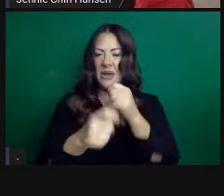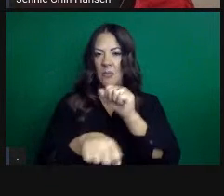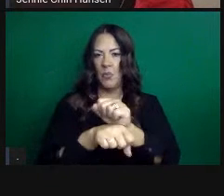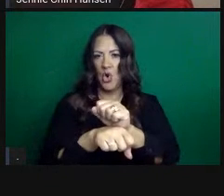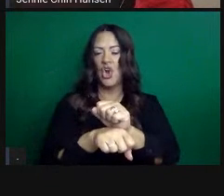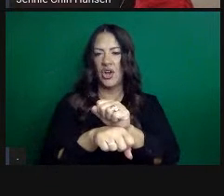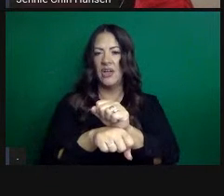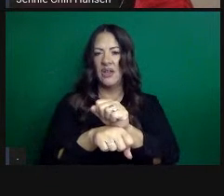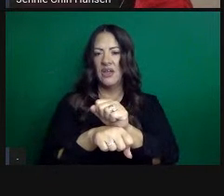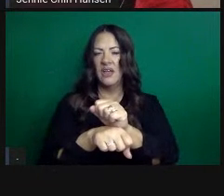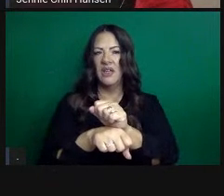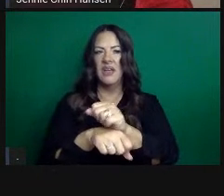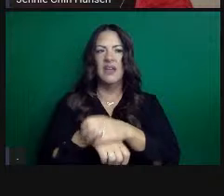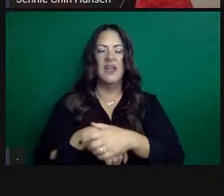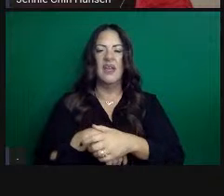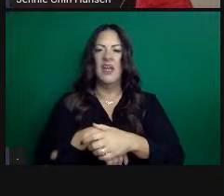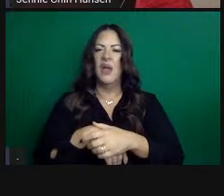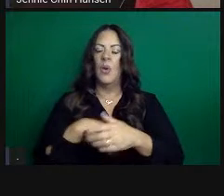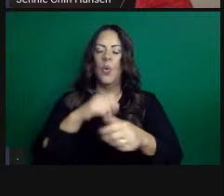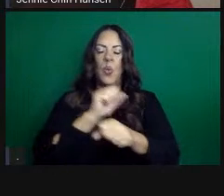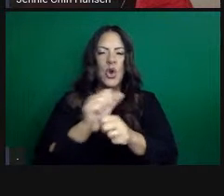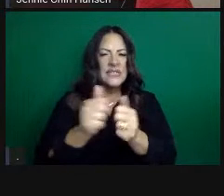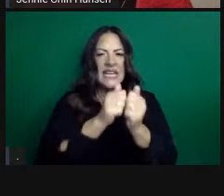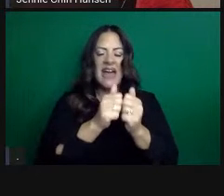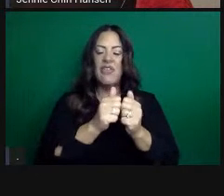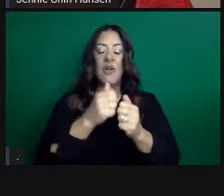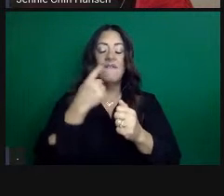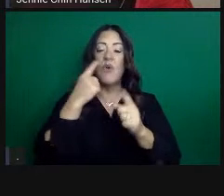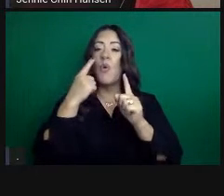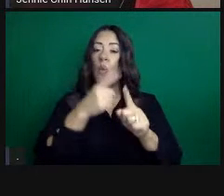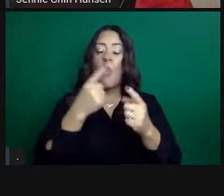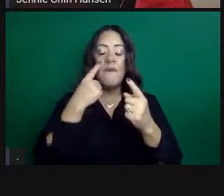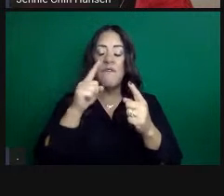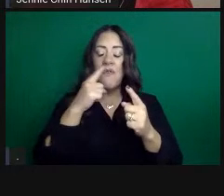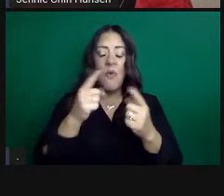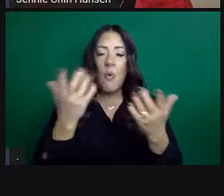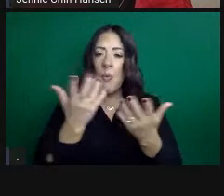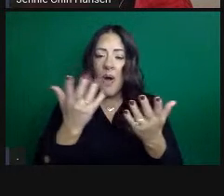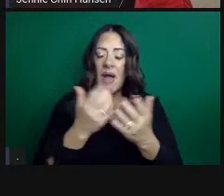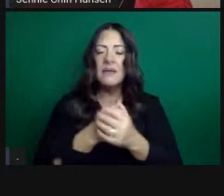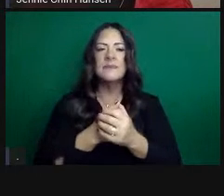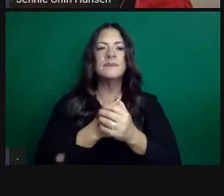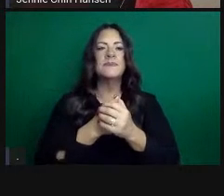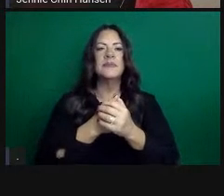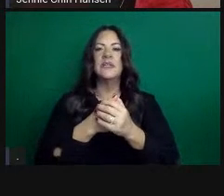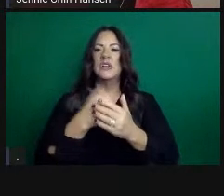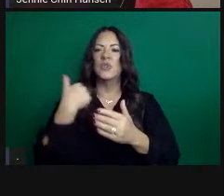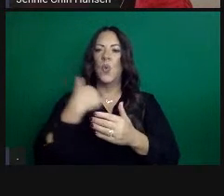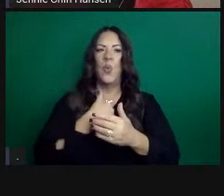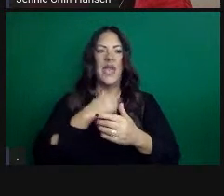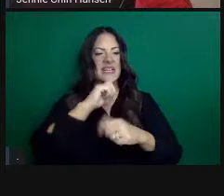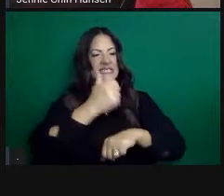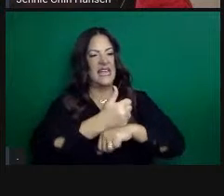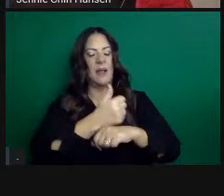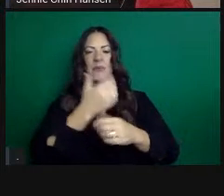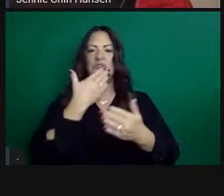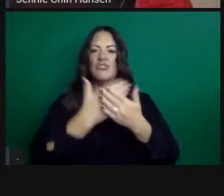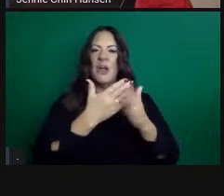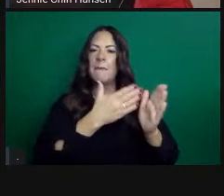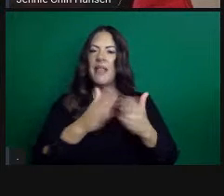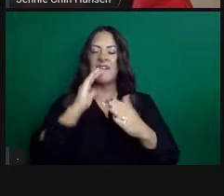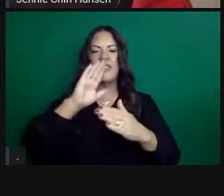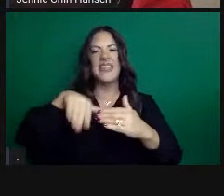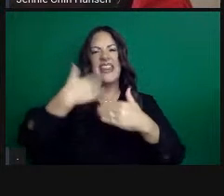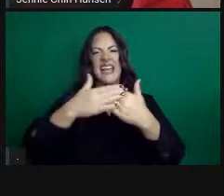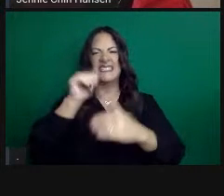a sports team that's working together for the ultimate goal of being able to have a plan for the next decade